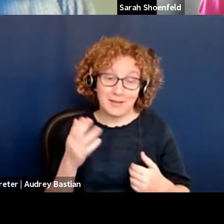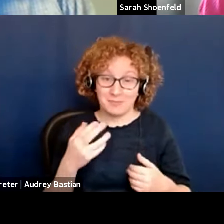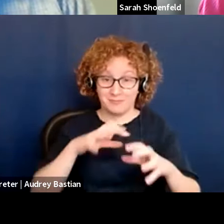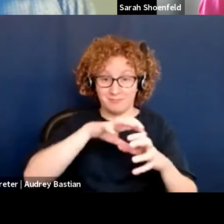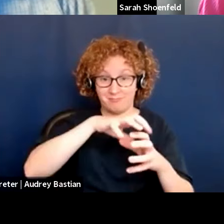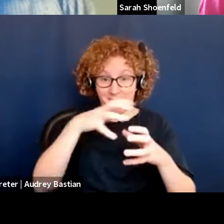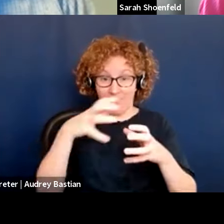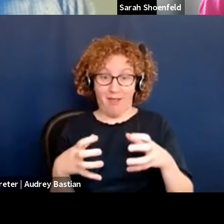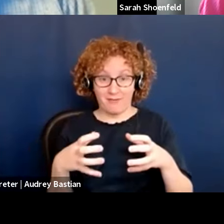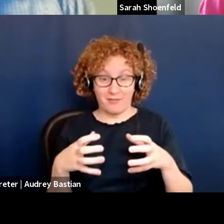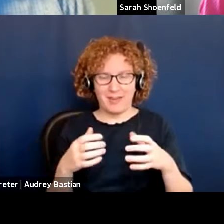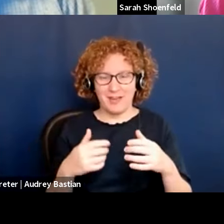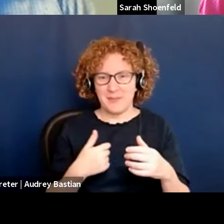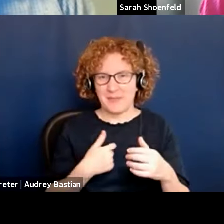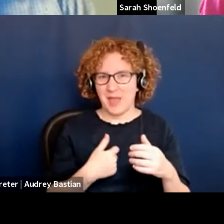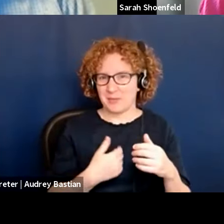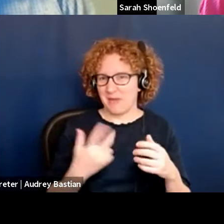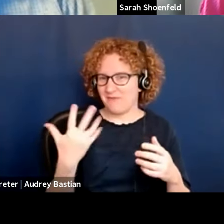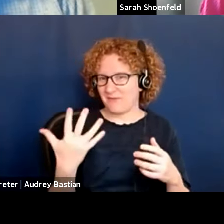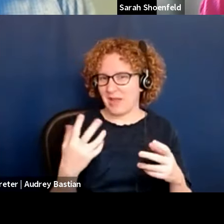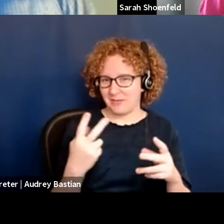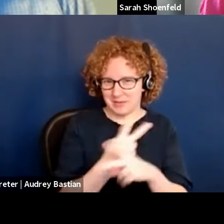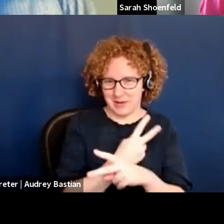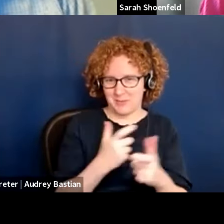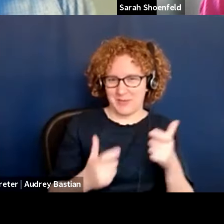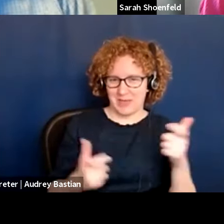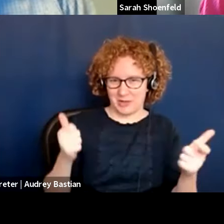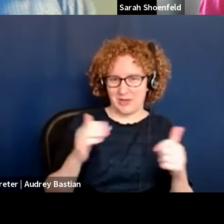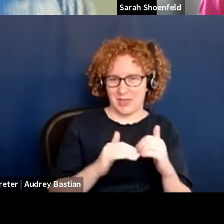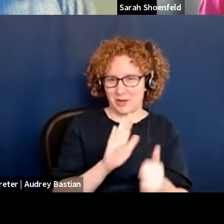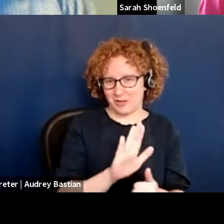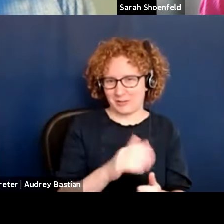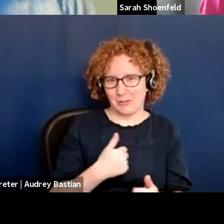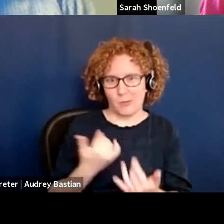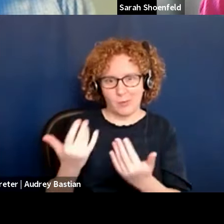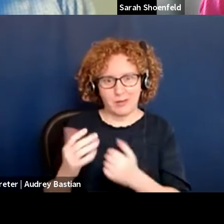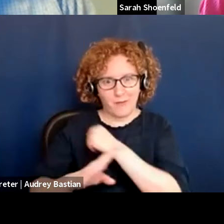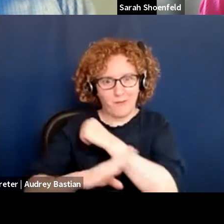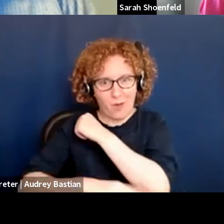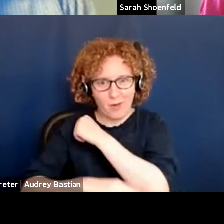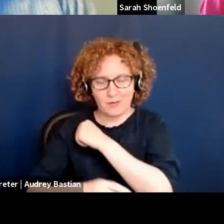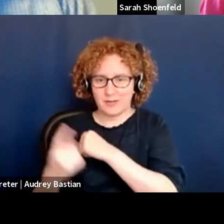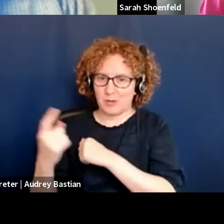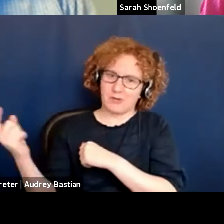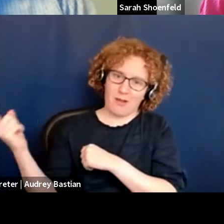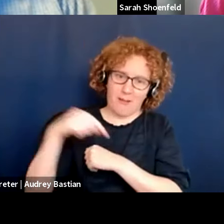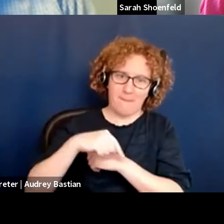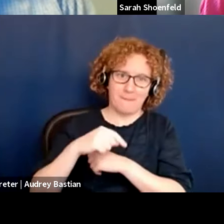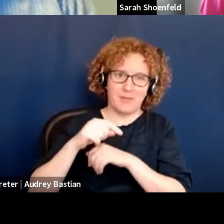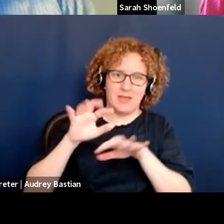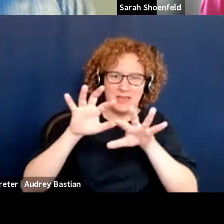bigger, about five times bigger than hers was. And so I've got to wait till the fall when I can find somebody who can take it down for me.